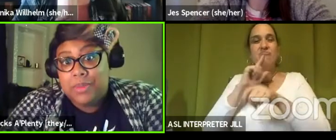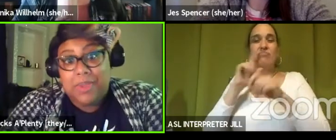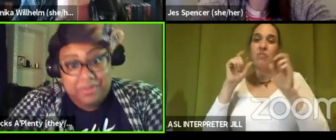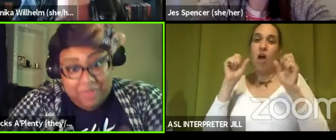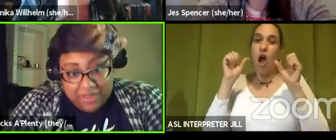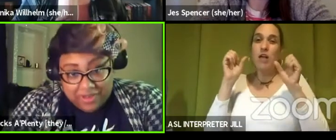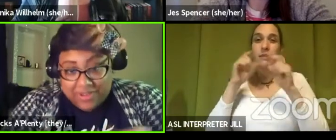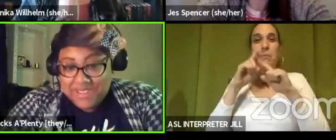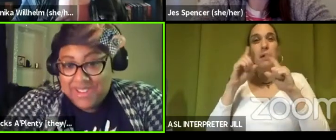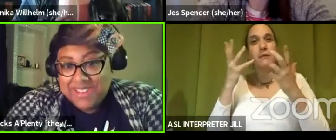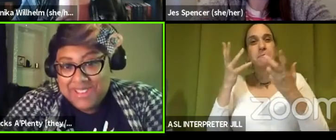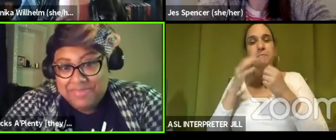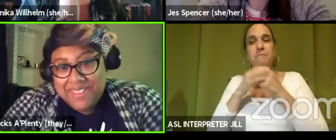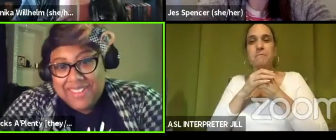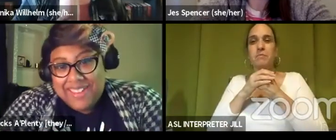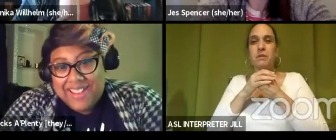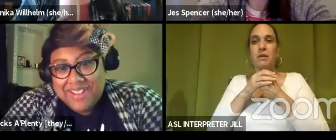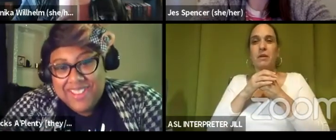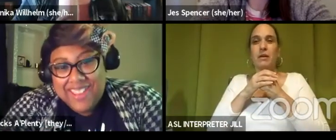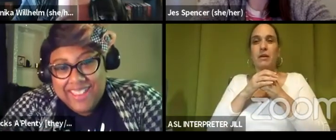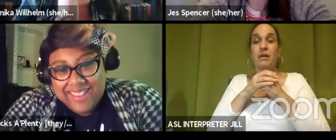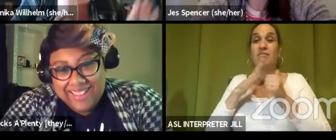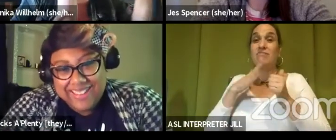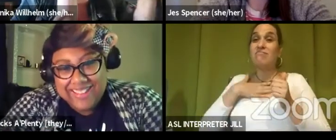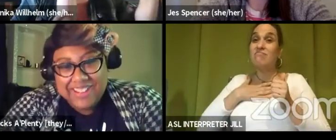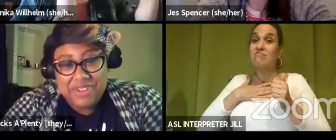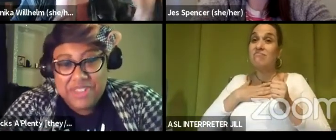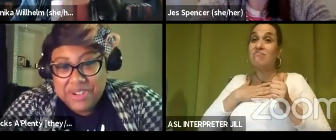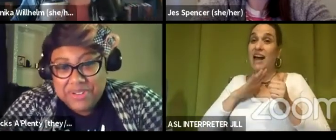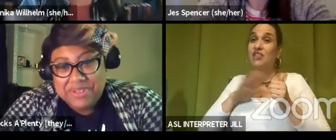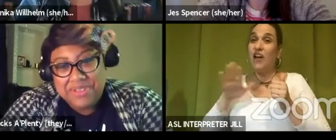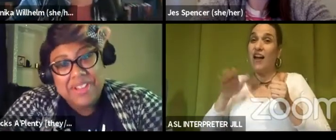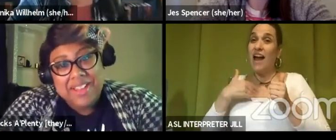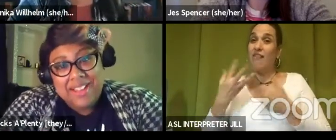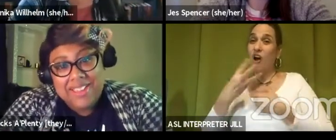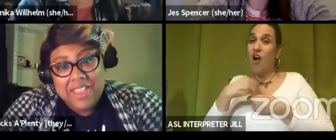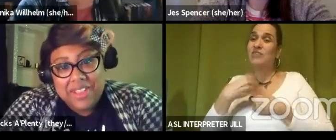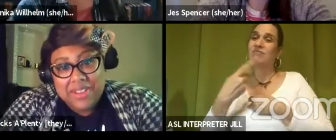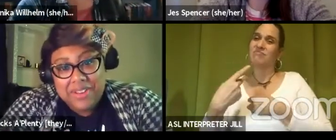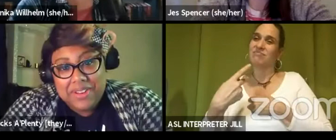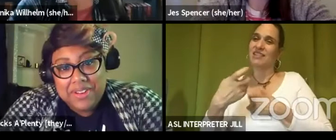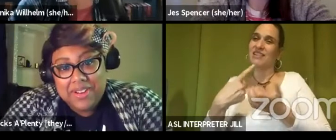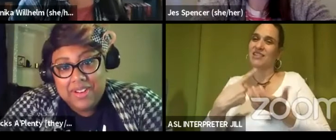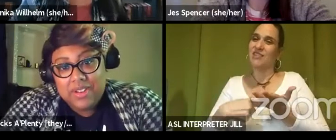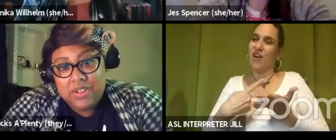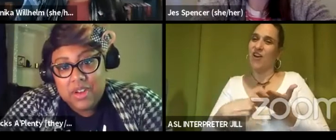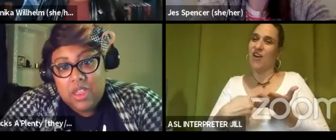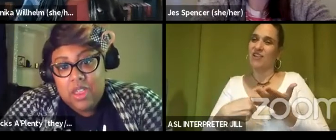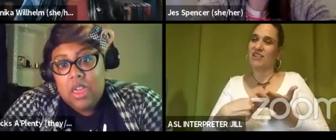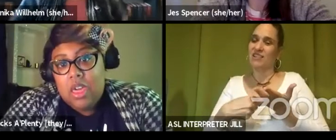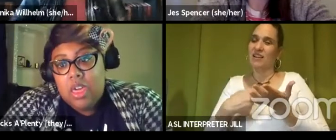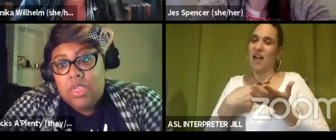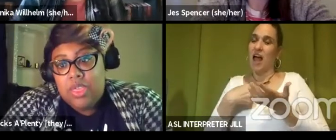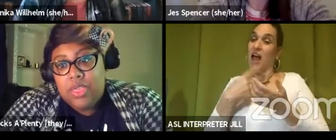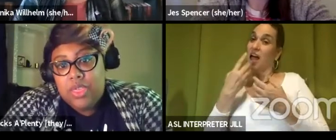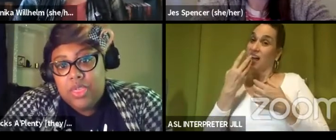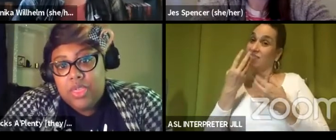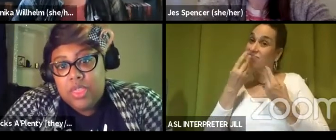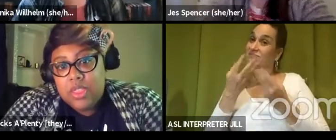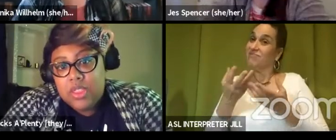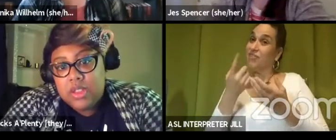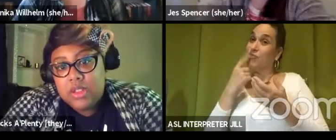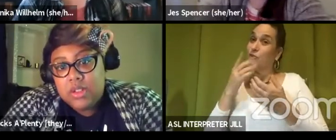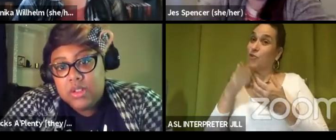do know. My kiddo has autism. Oh, okay. Yeah. We got to talk. We do. Yeah. I'm just saying, for the future, that might be... I mean, I think